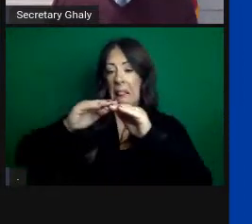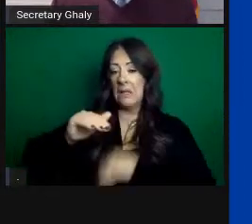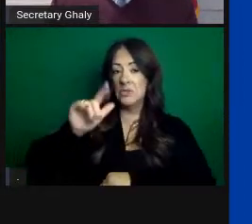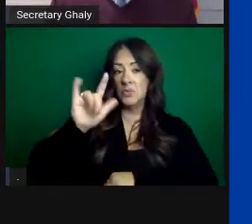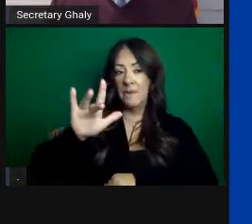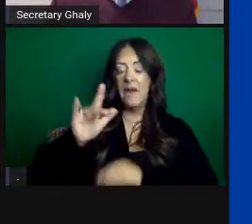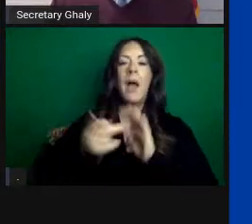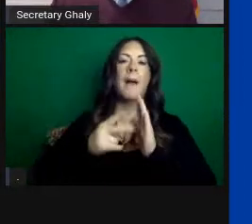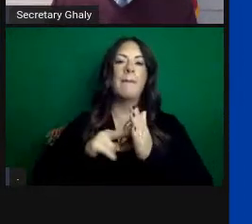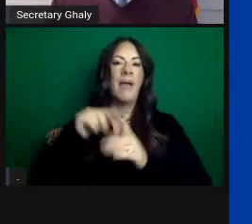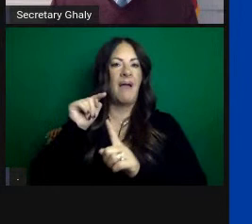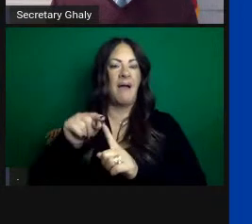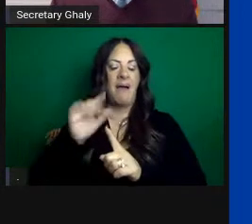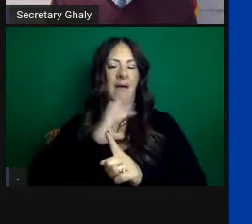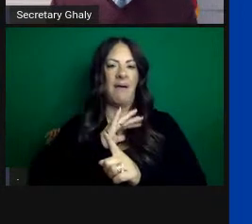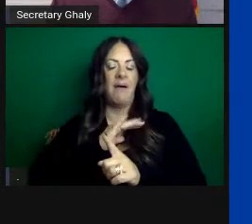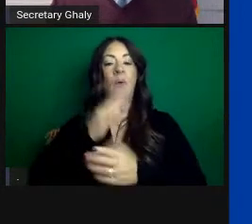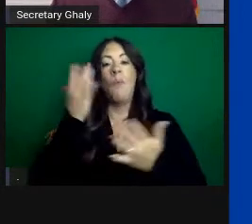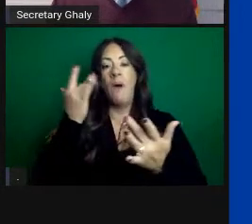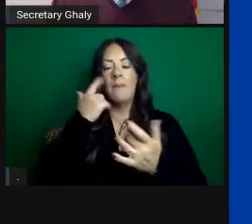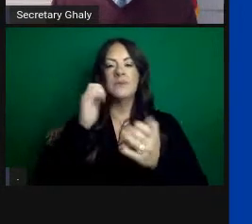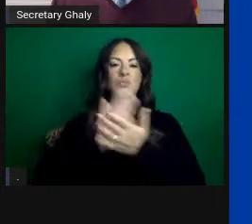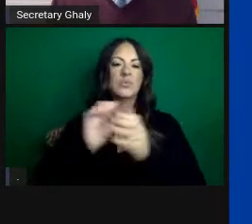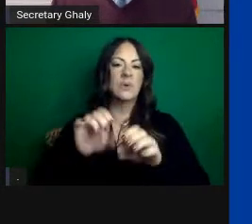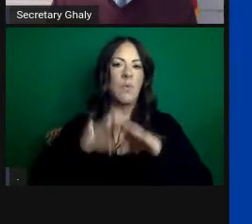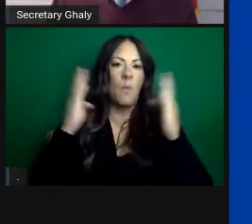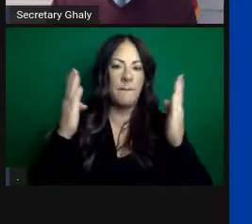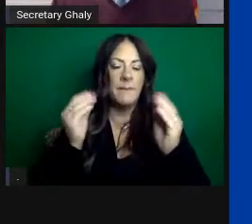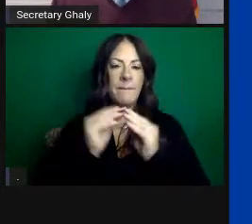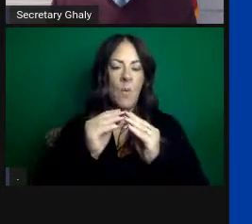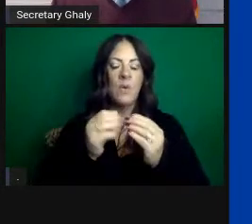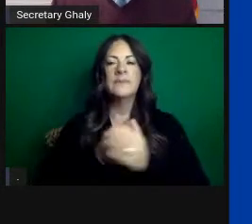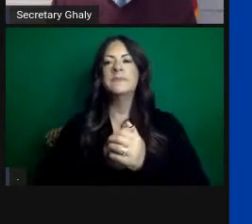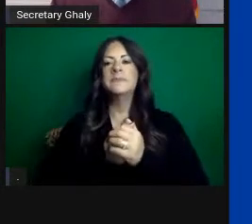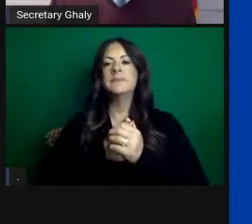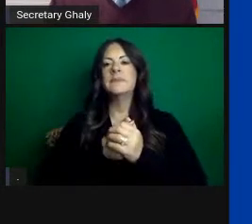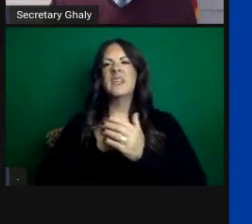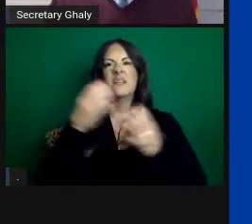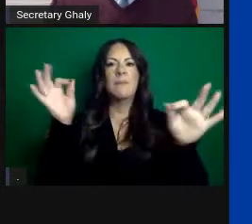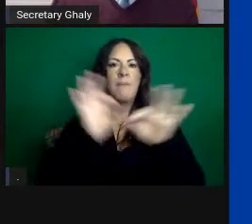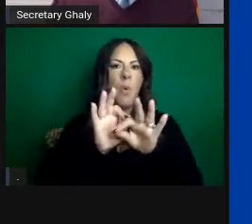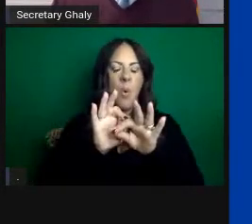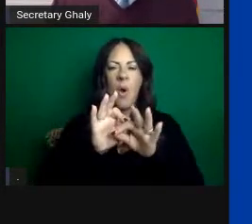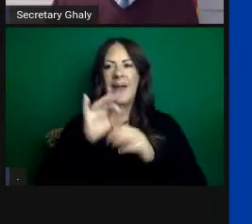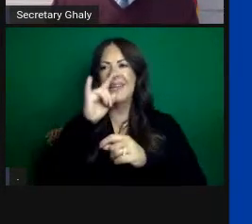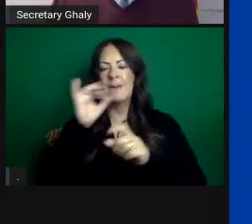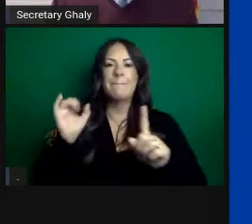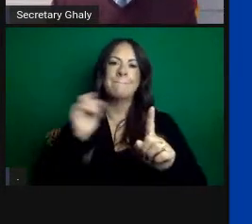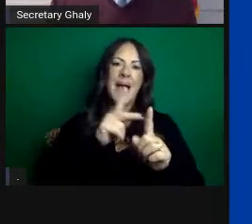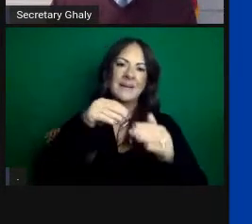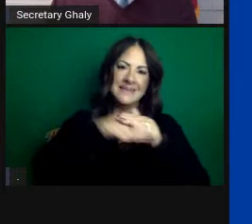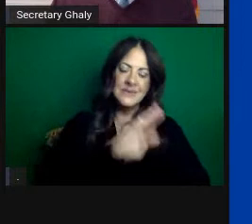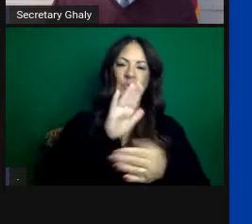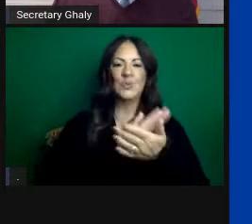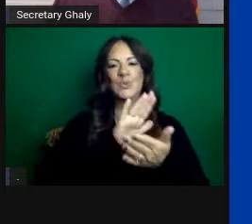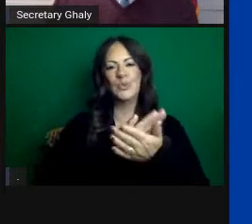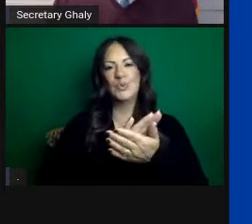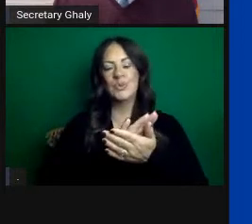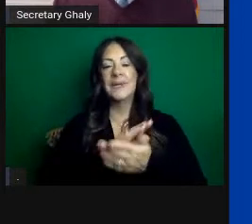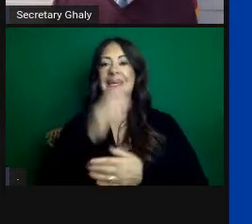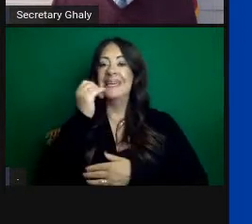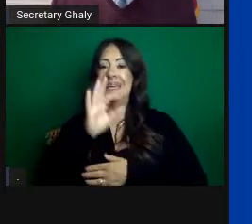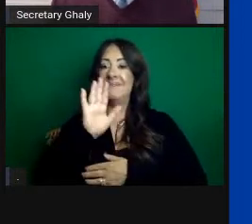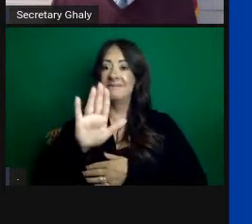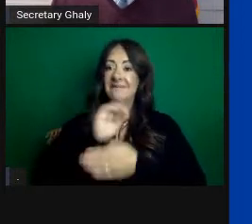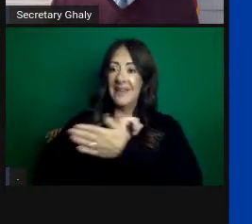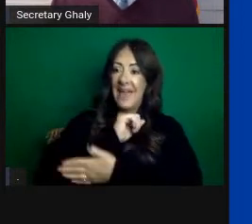and the conversations around bringing young people back to in-person education. Here's a list of counties where the case rate is less